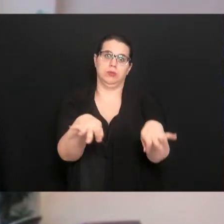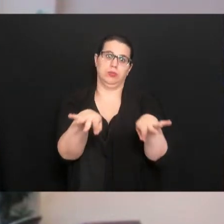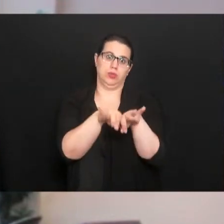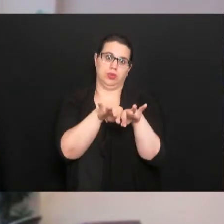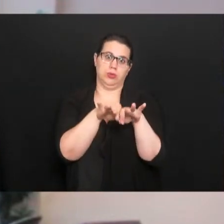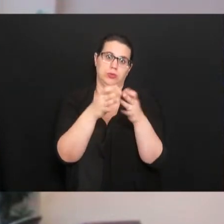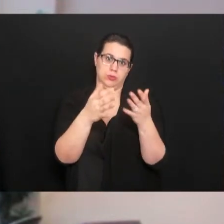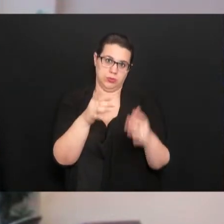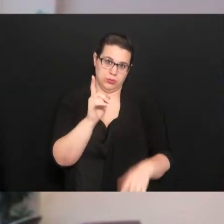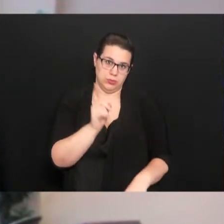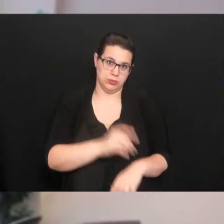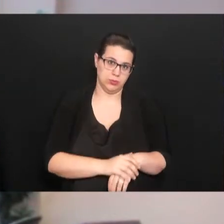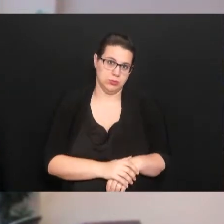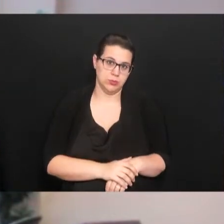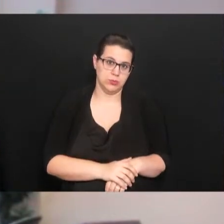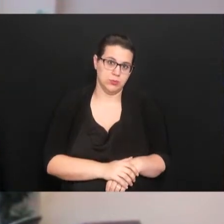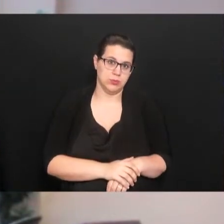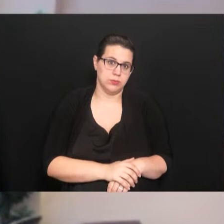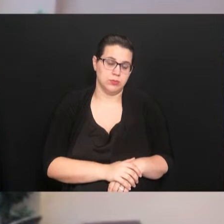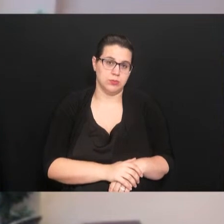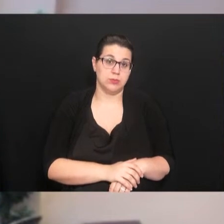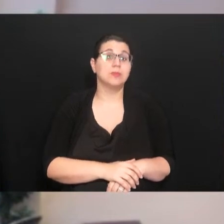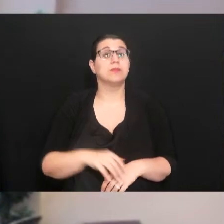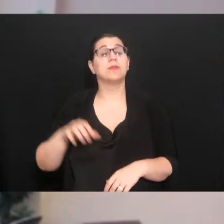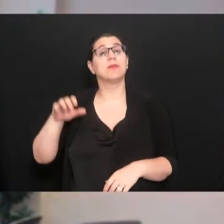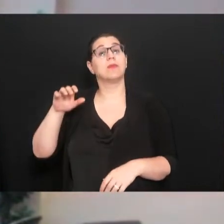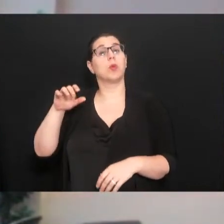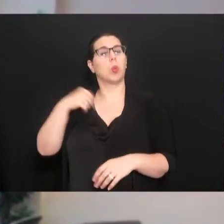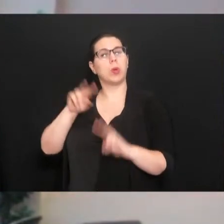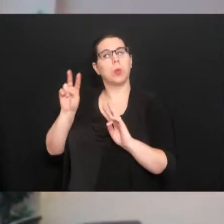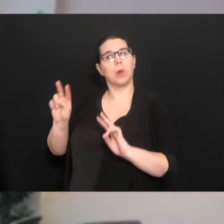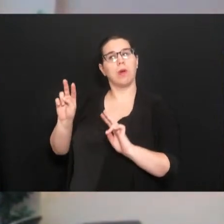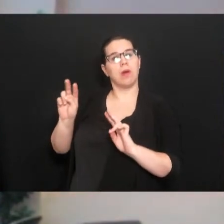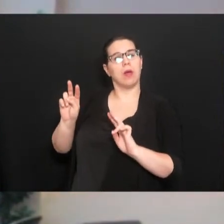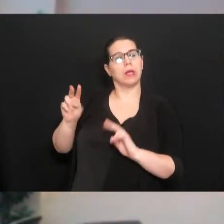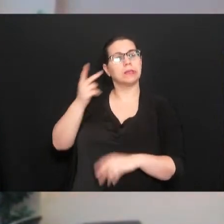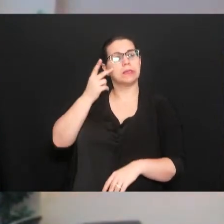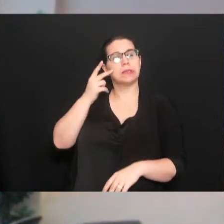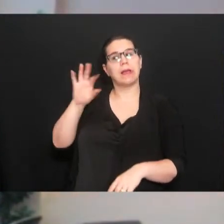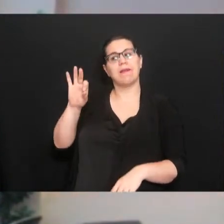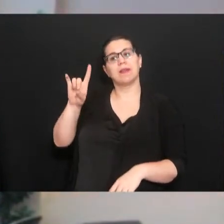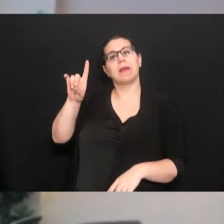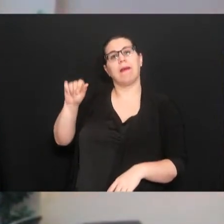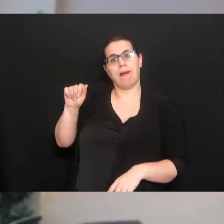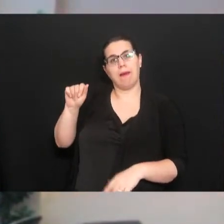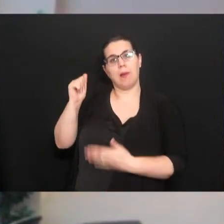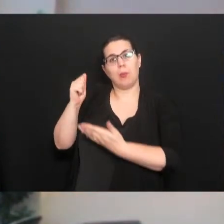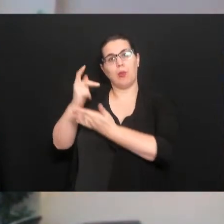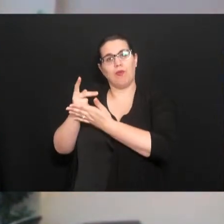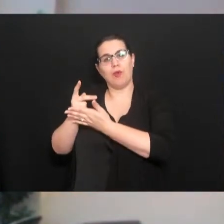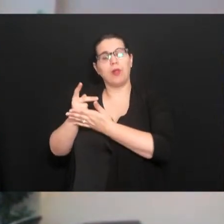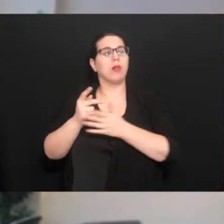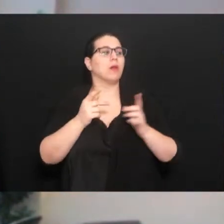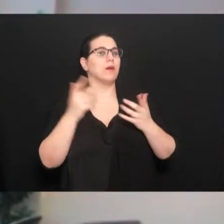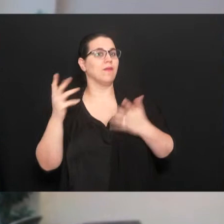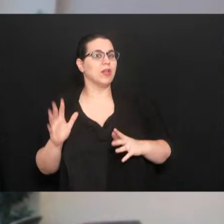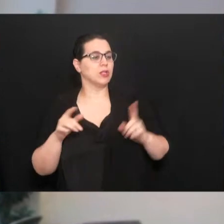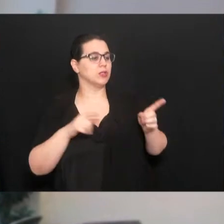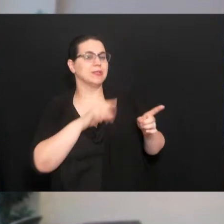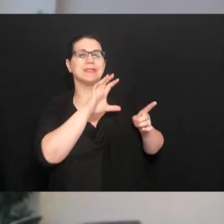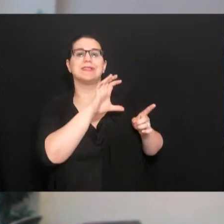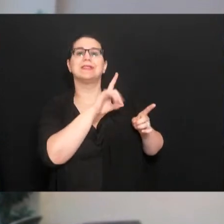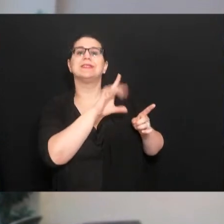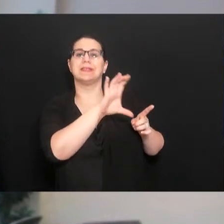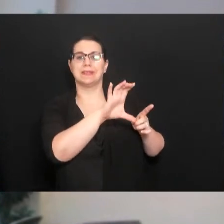So much going on. If the FDA gives approval, the CDC group will meet next Tuesday, and we may be able